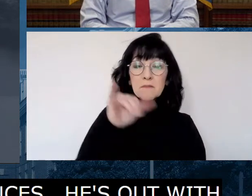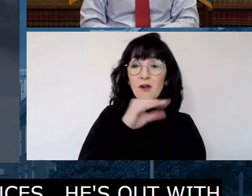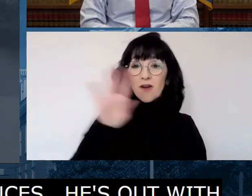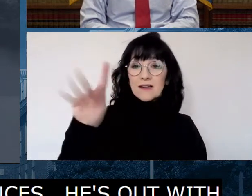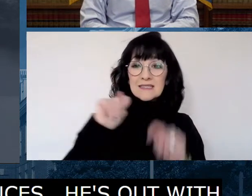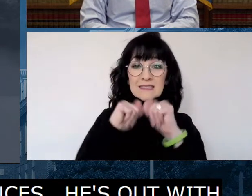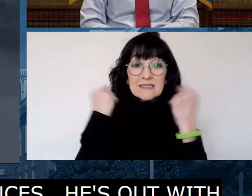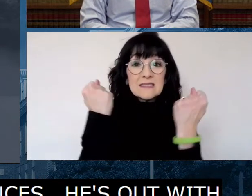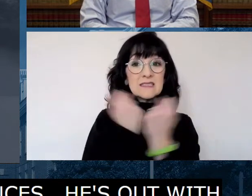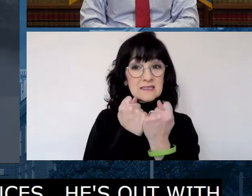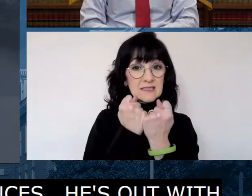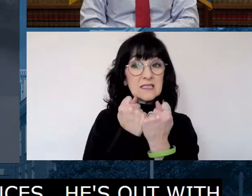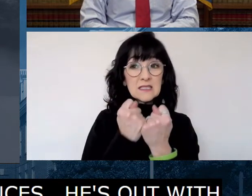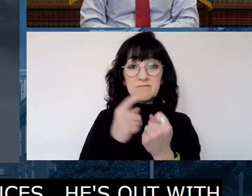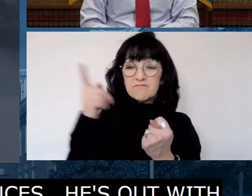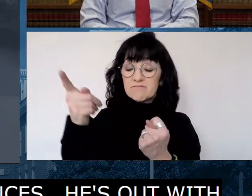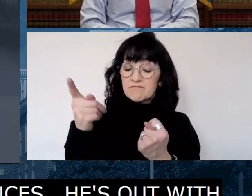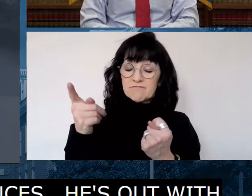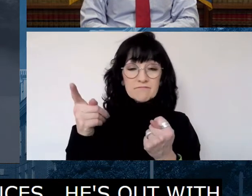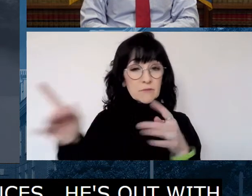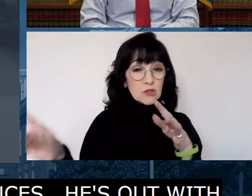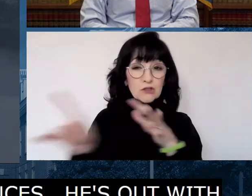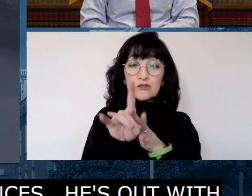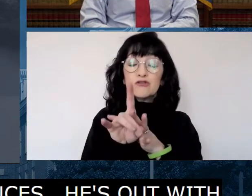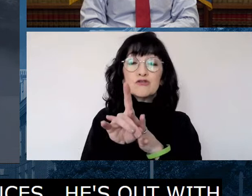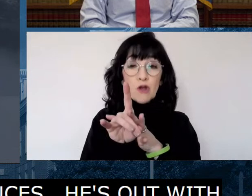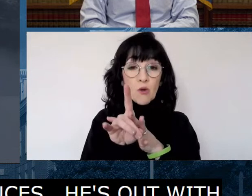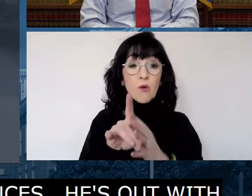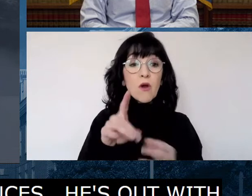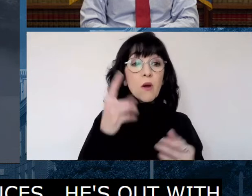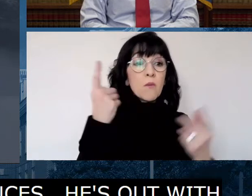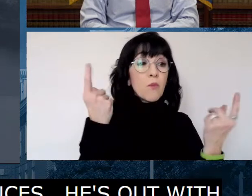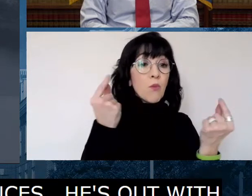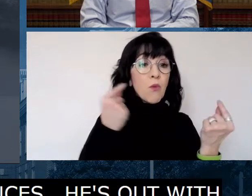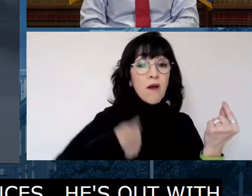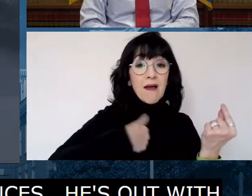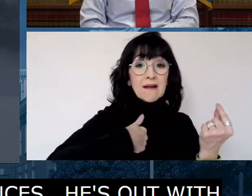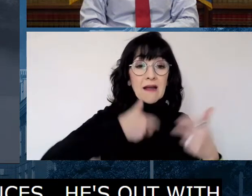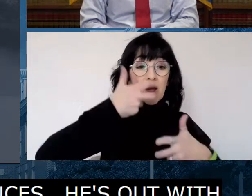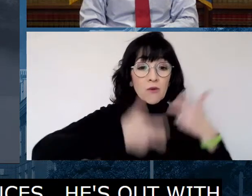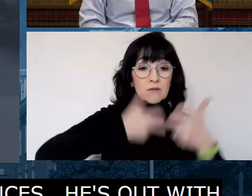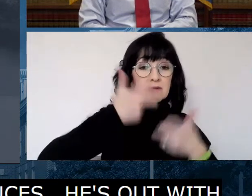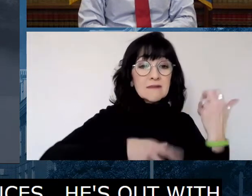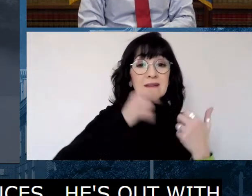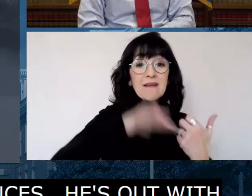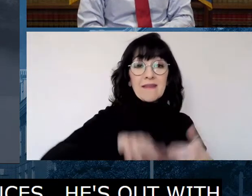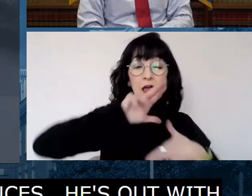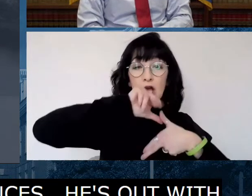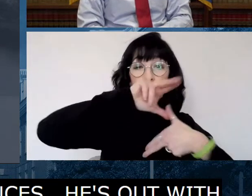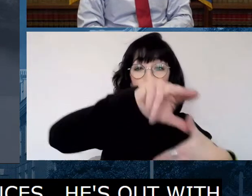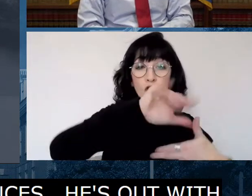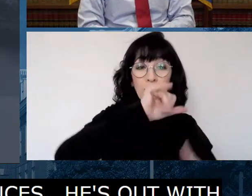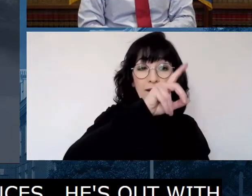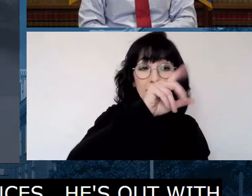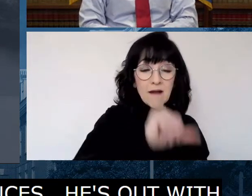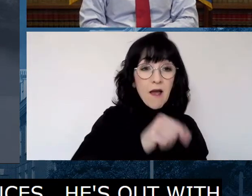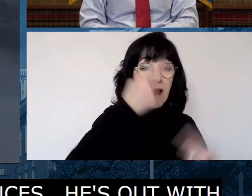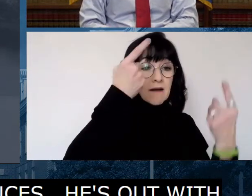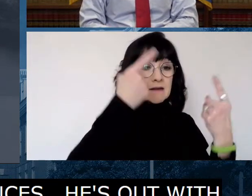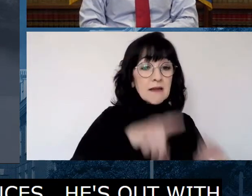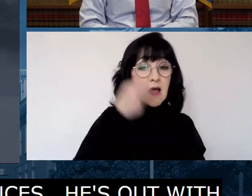for just about every problem that we've had from the Hurricane Ida. Their response there in the city of Wilmington in